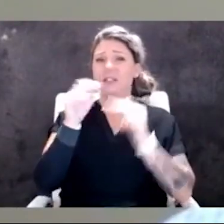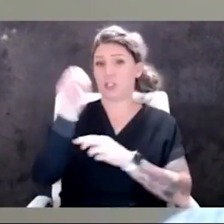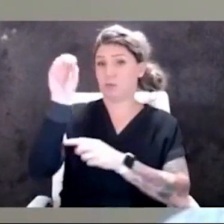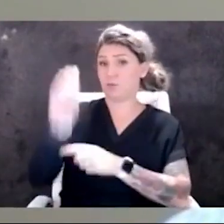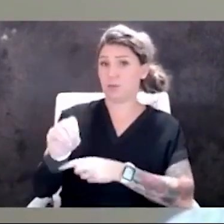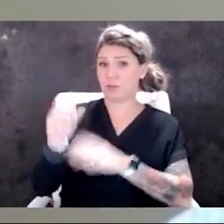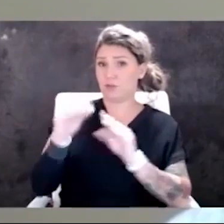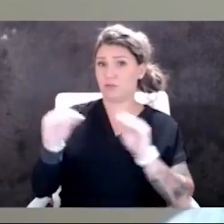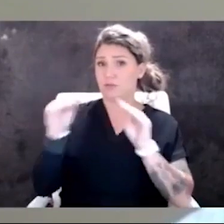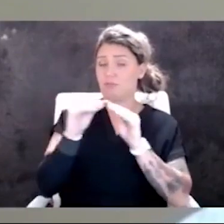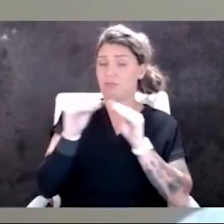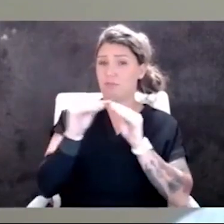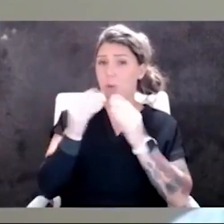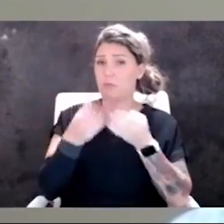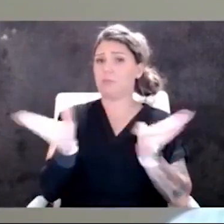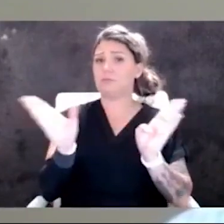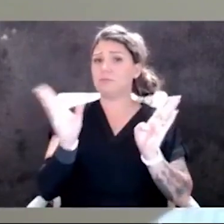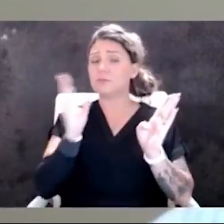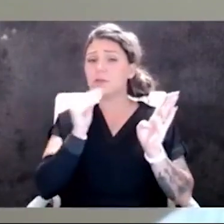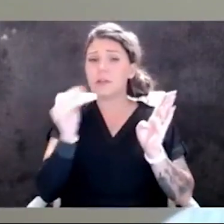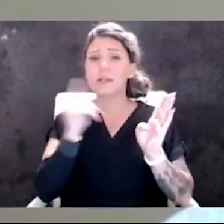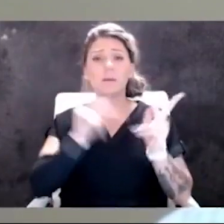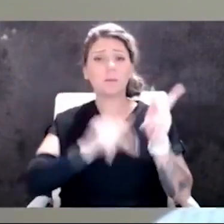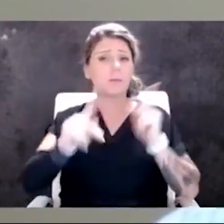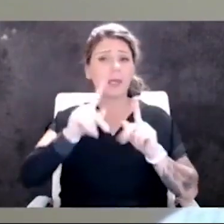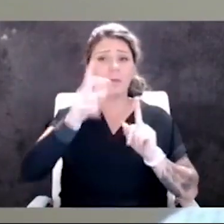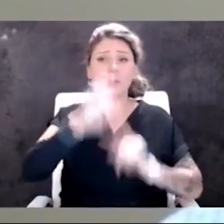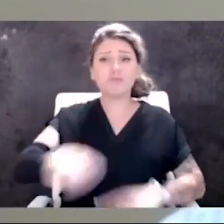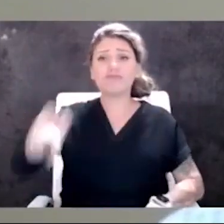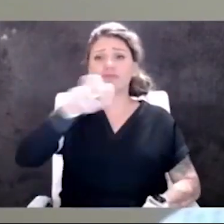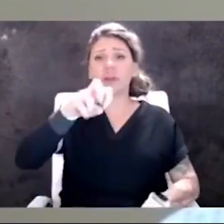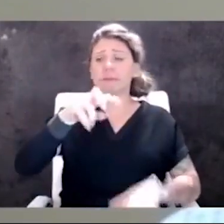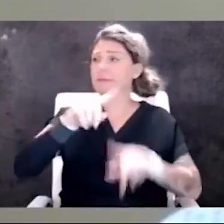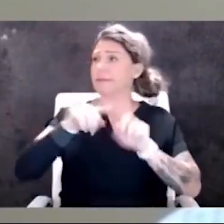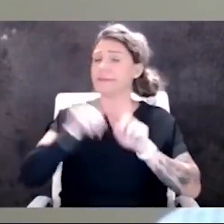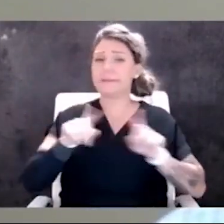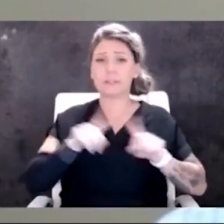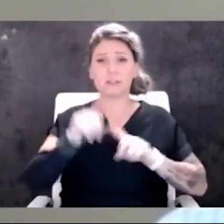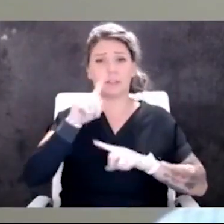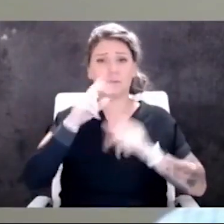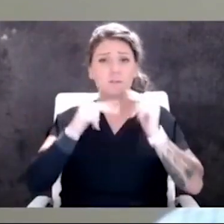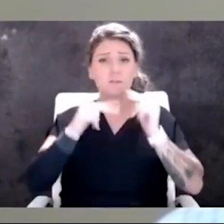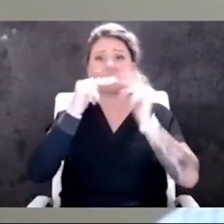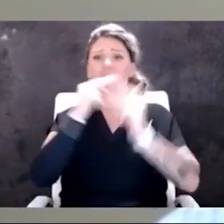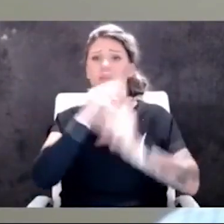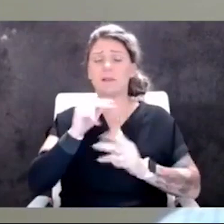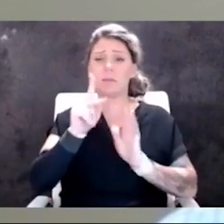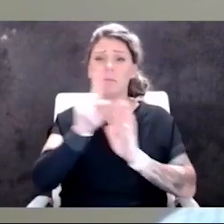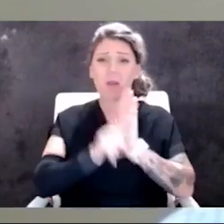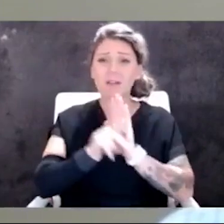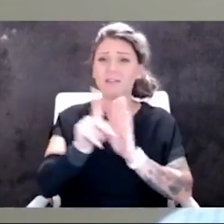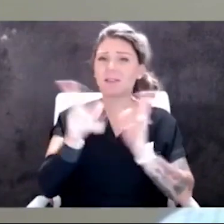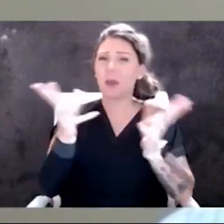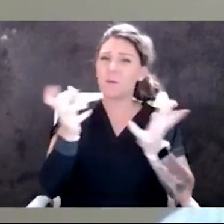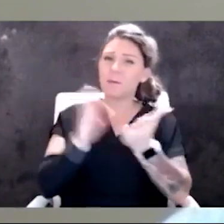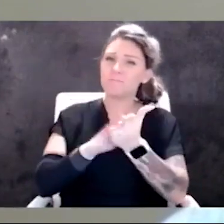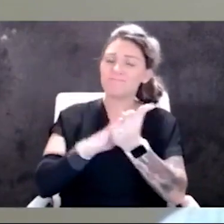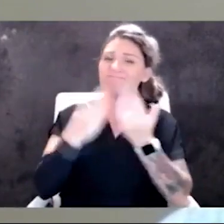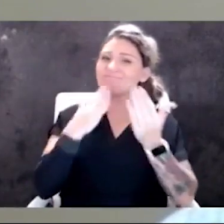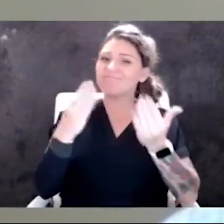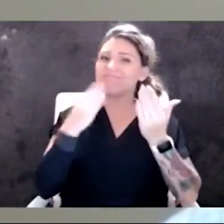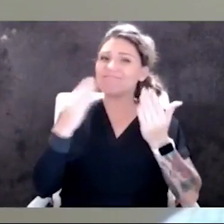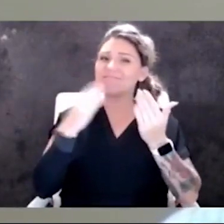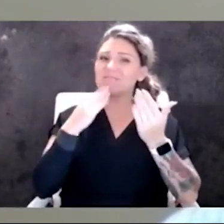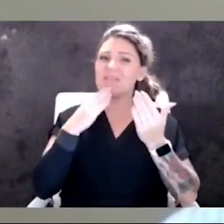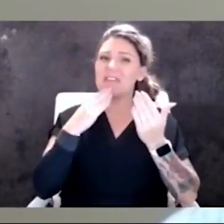as people who are traveling and come from different facilities with different policies. And so I do want to give a shout out to our administration and our unit